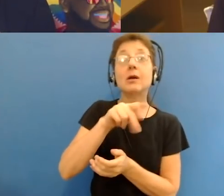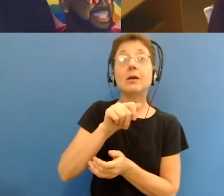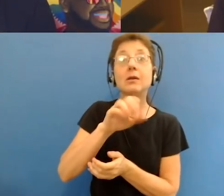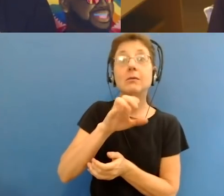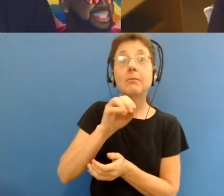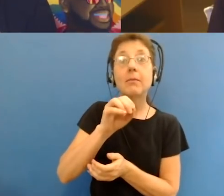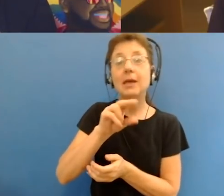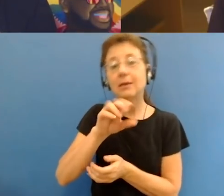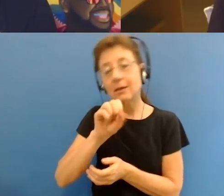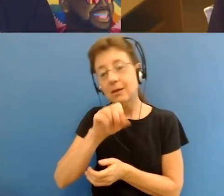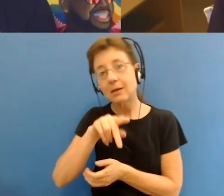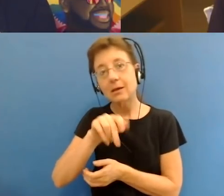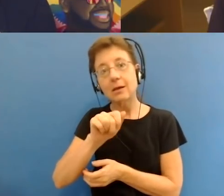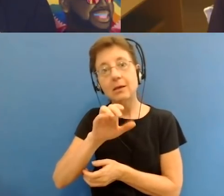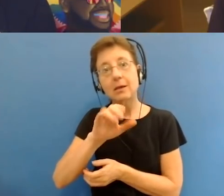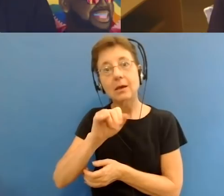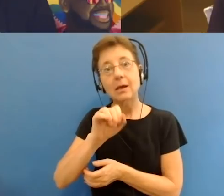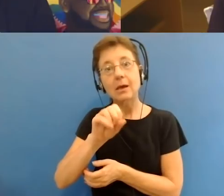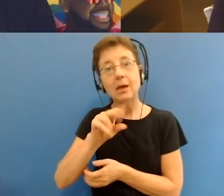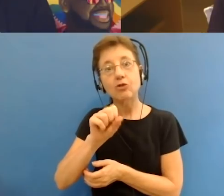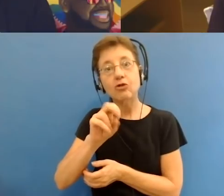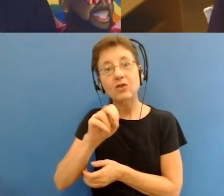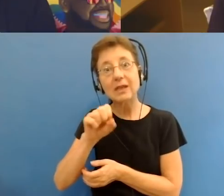ancestors to catch me.